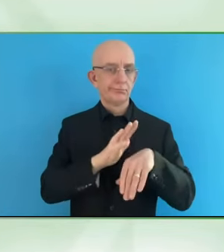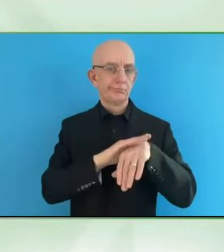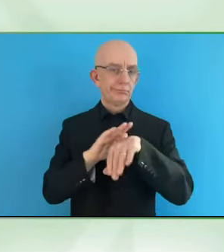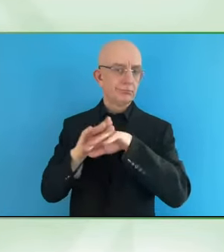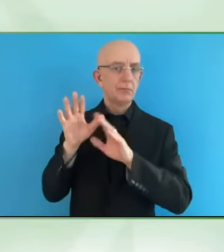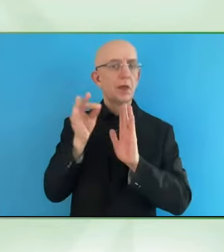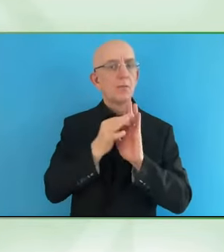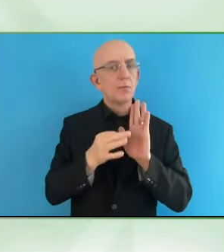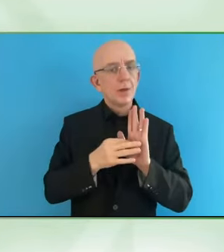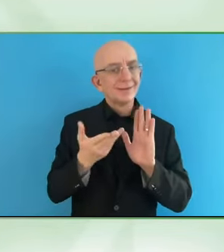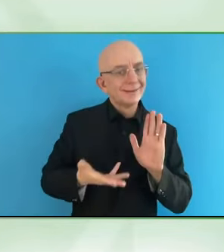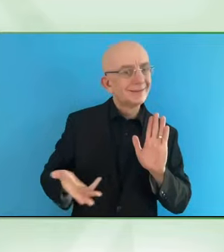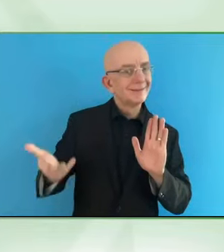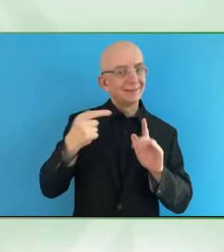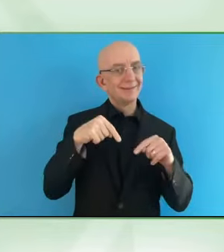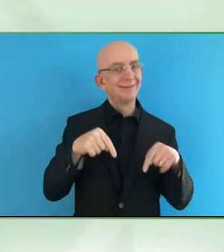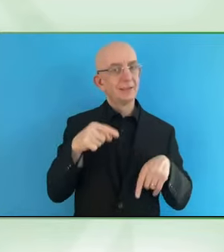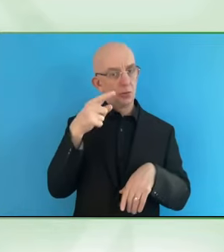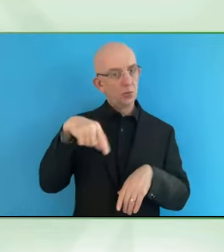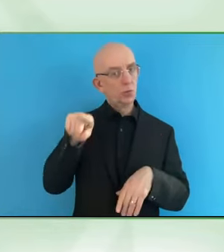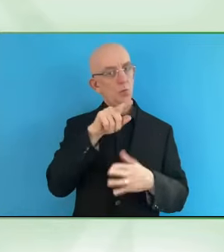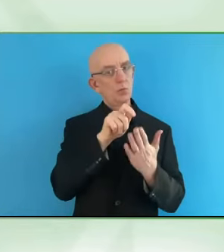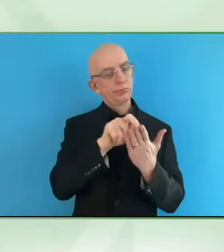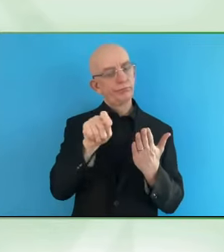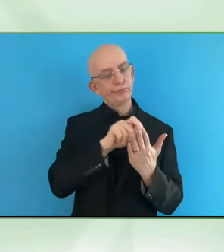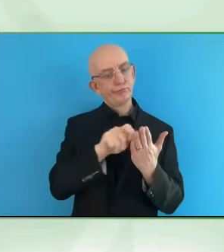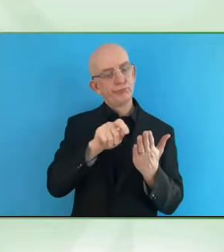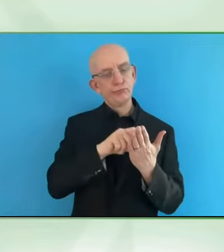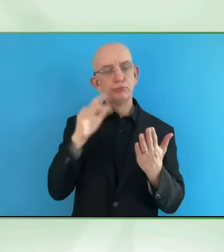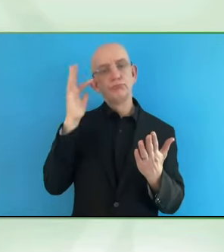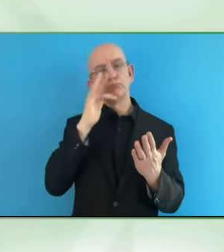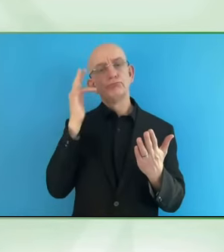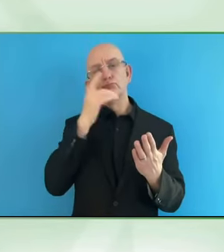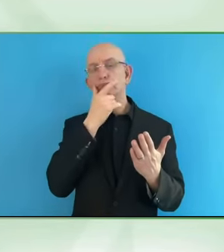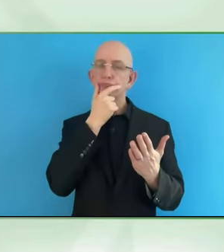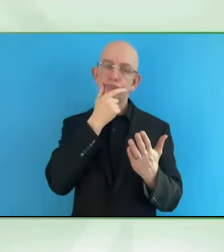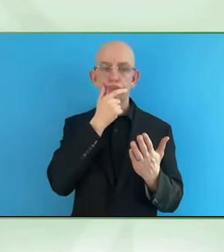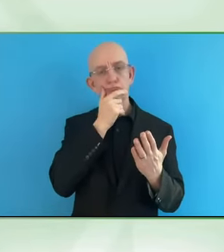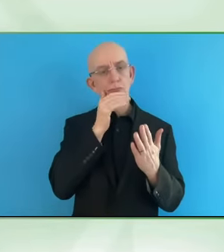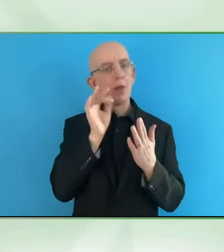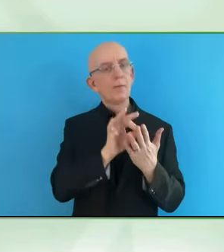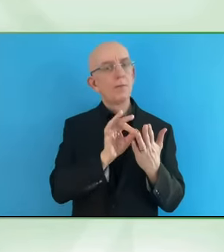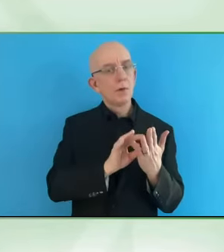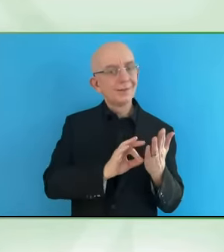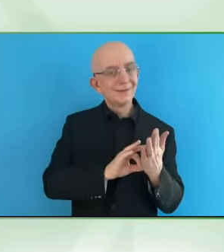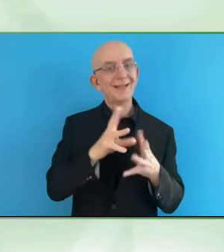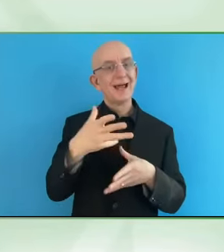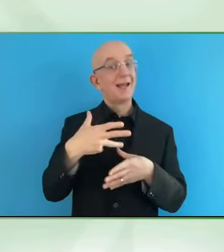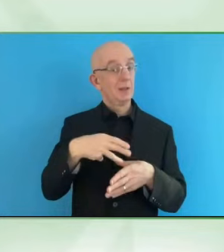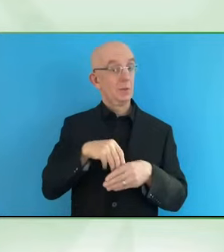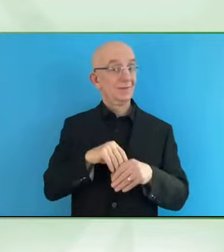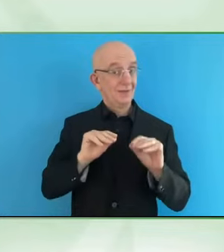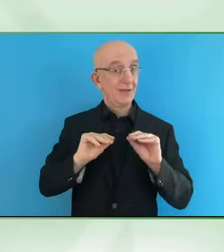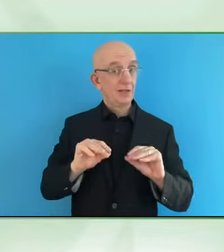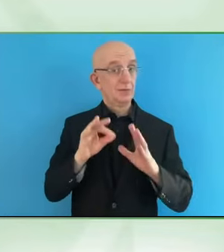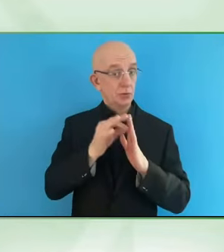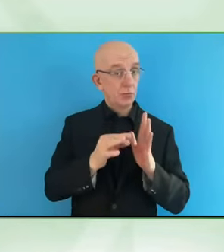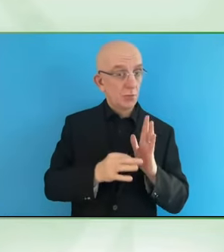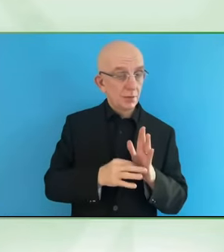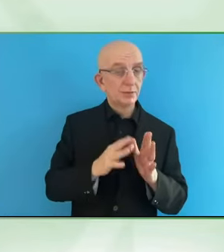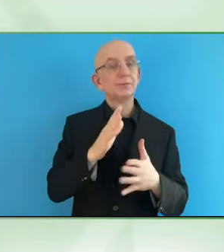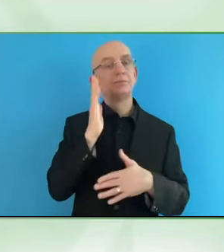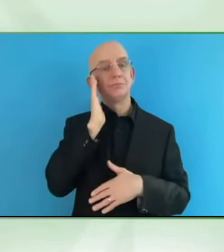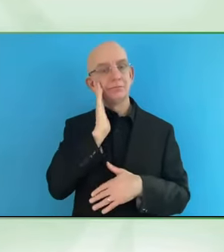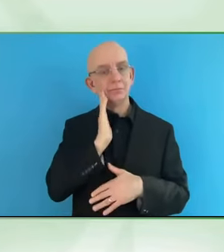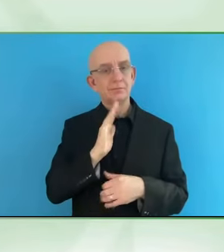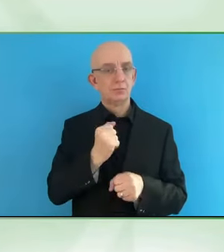on developing and implementing a policy. Ask disabled pupils or students and their parents